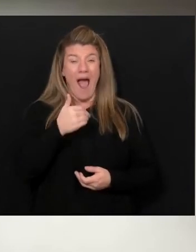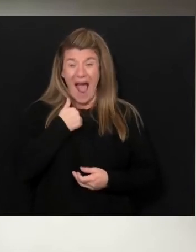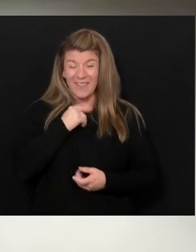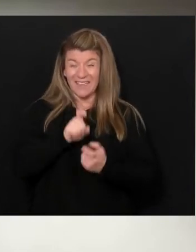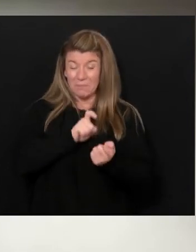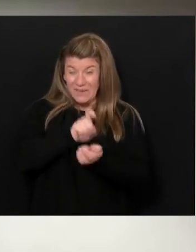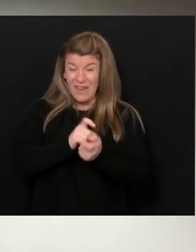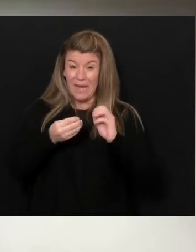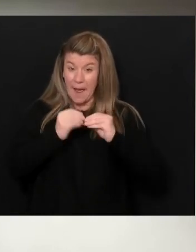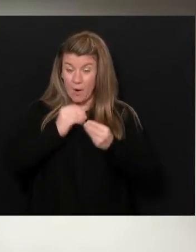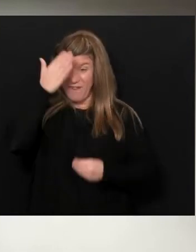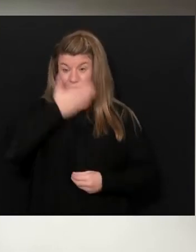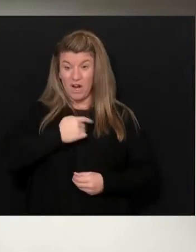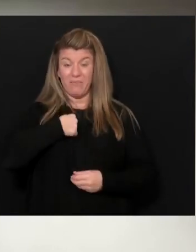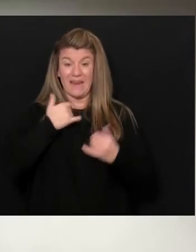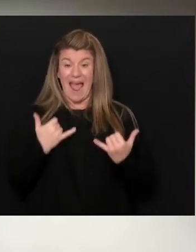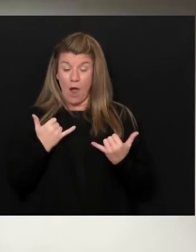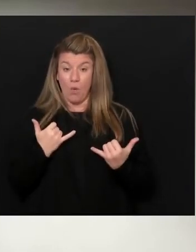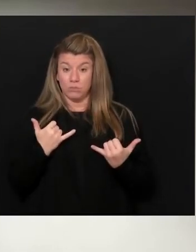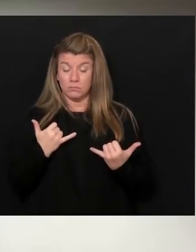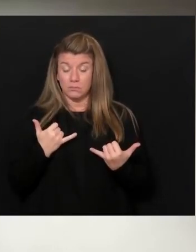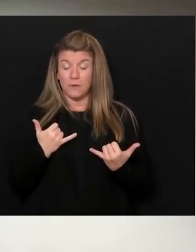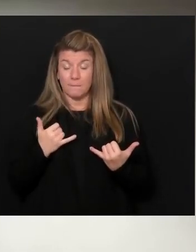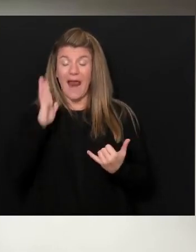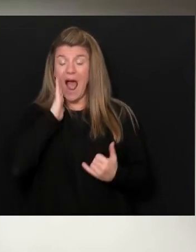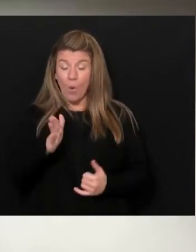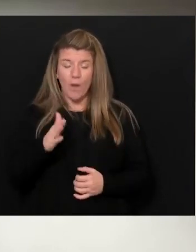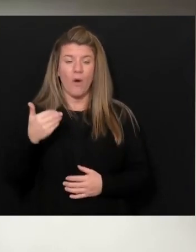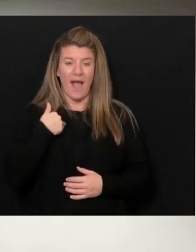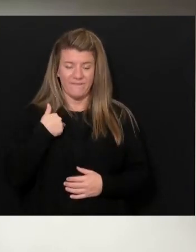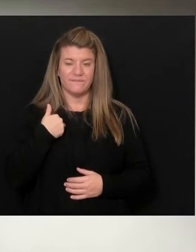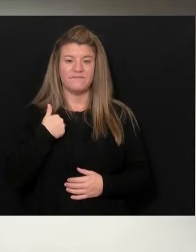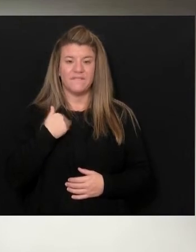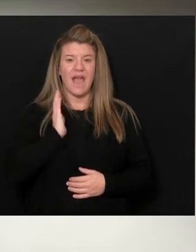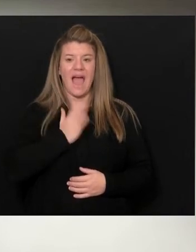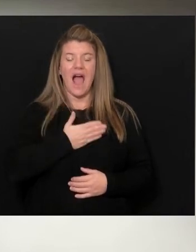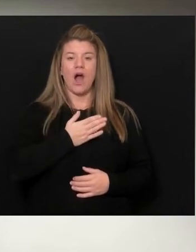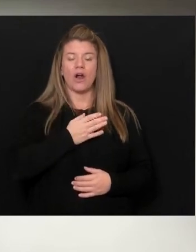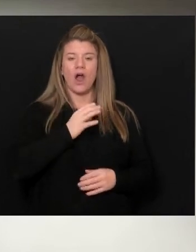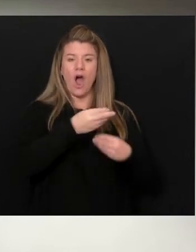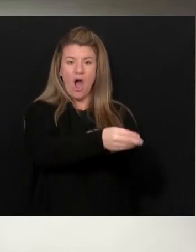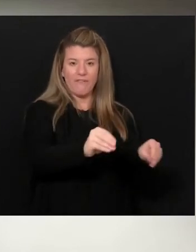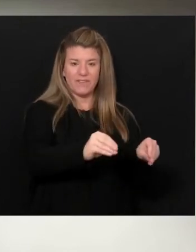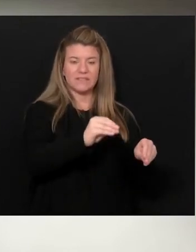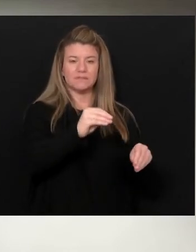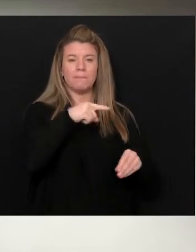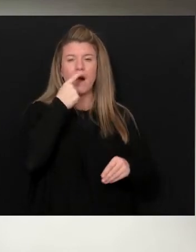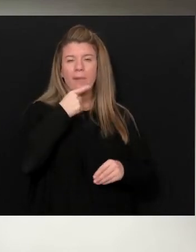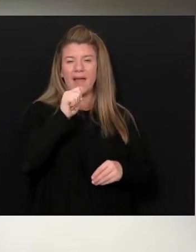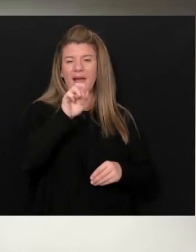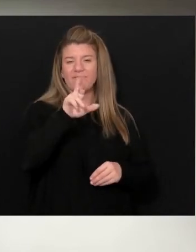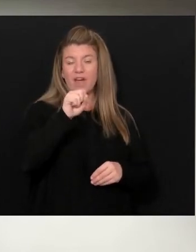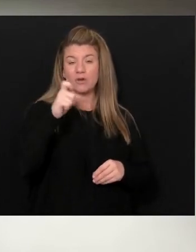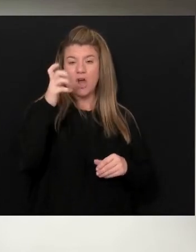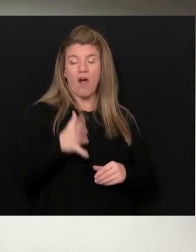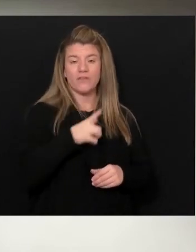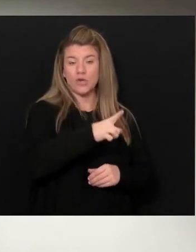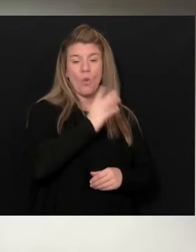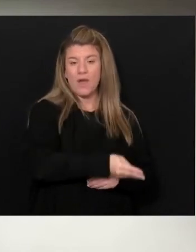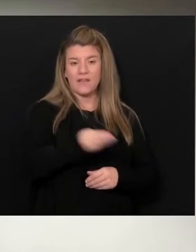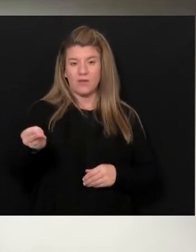data in front of me right now, but I will have our public affairs officer get information back to